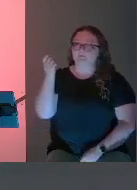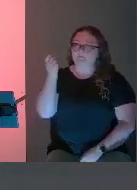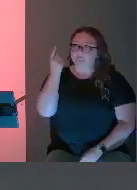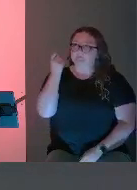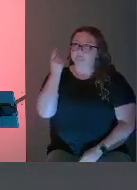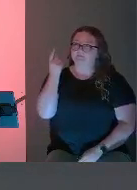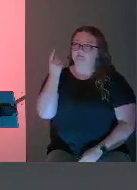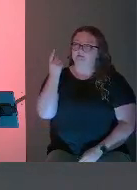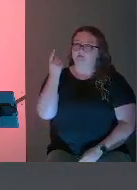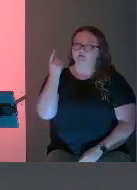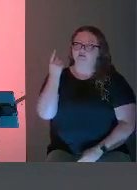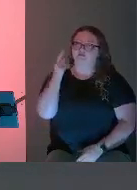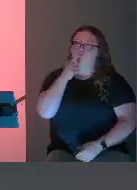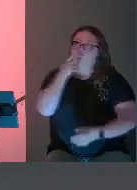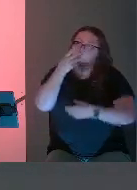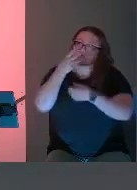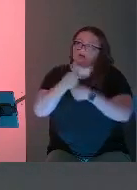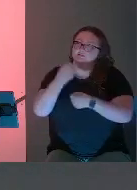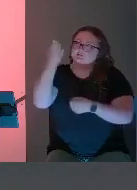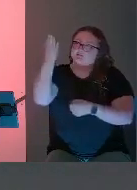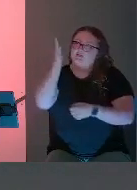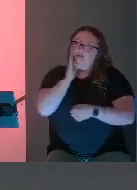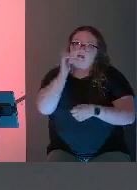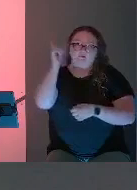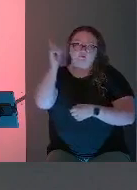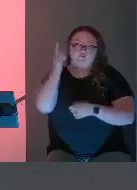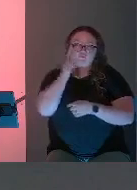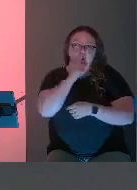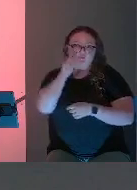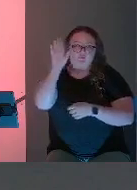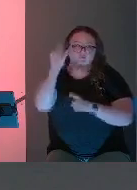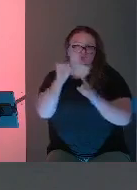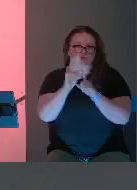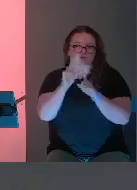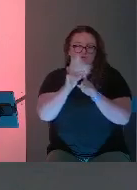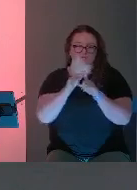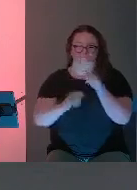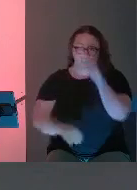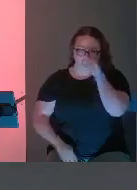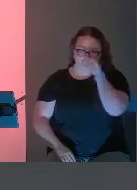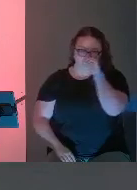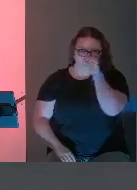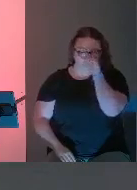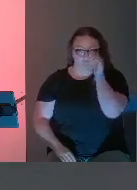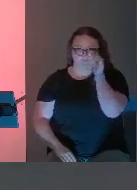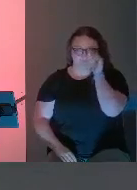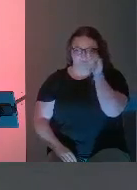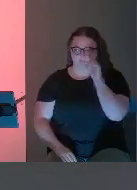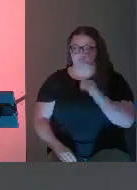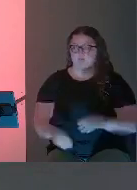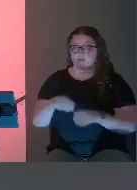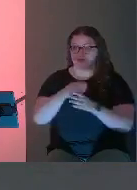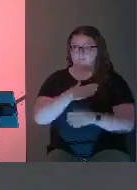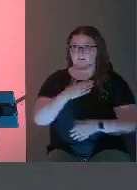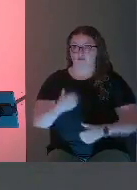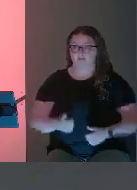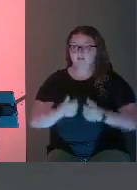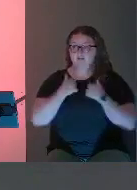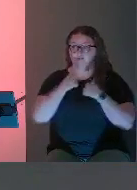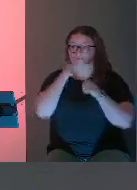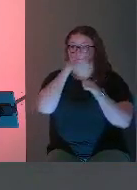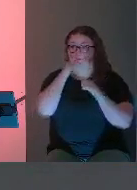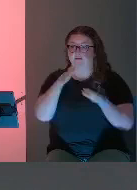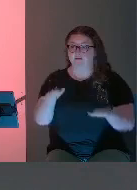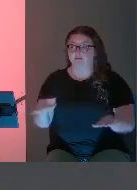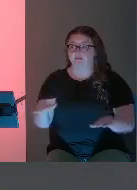true to his promises and his word and walks steadfastly with me. And it is my blessing in my life, my greatest blessing,